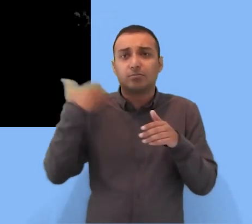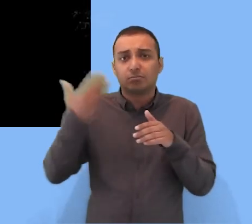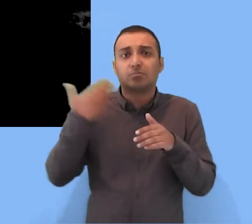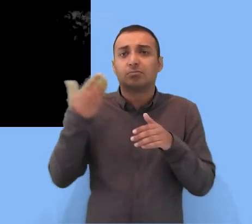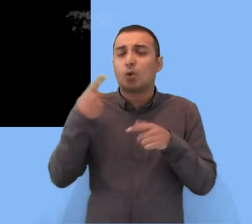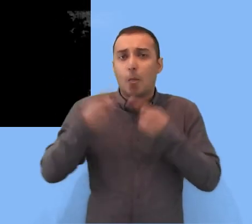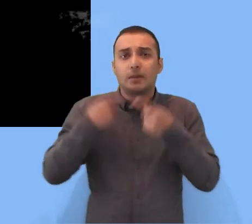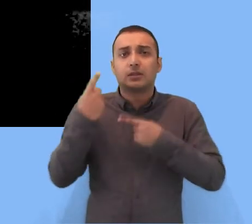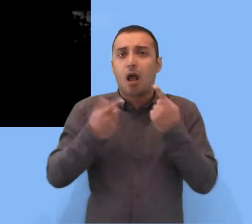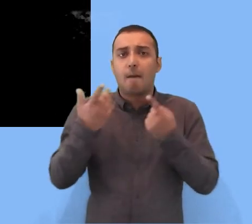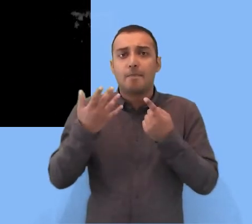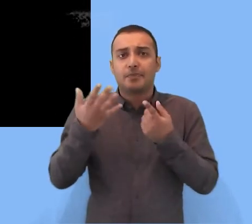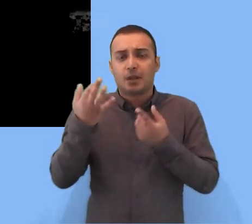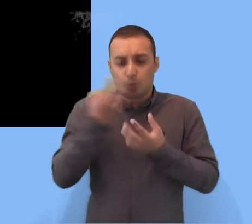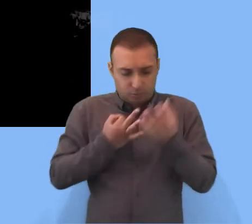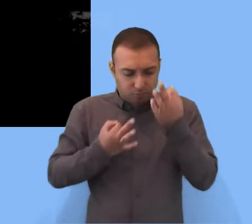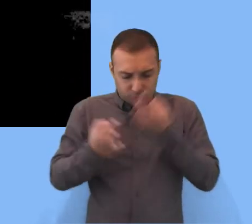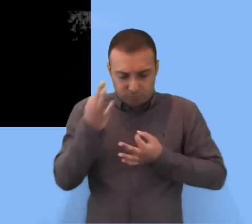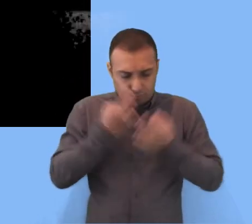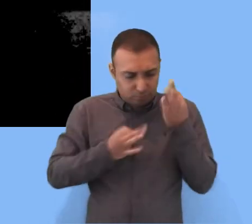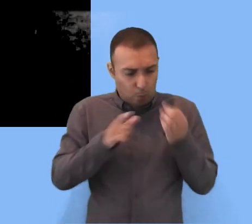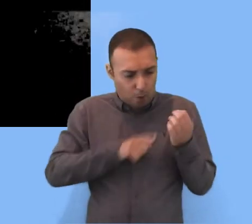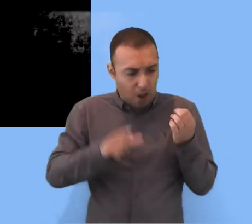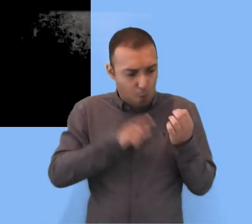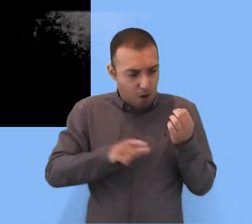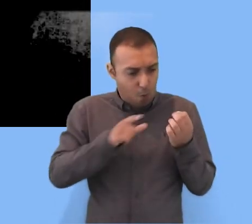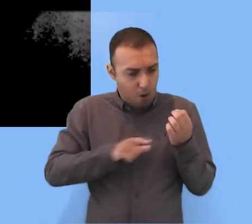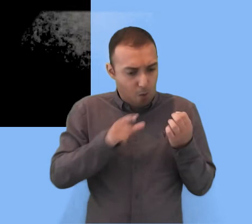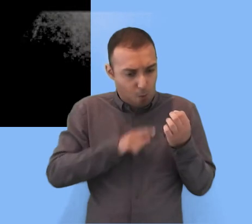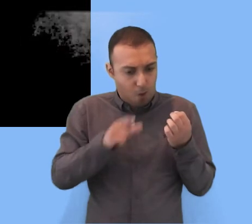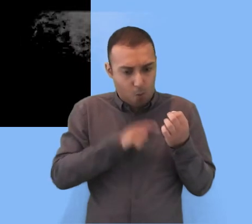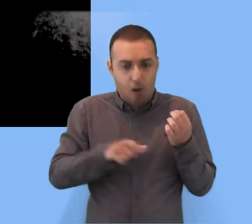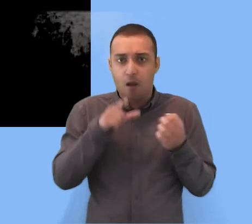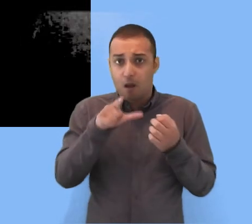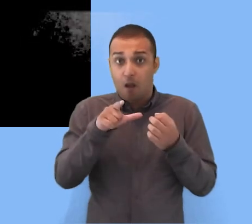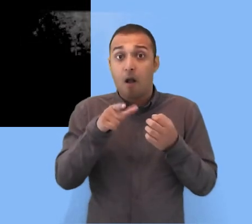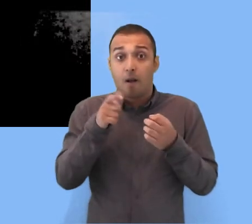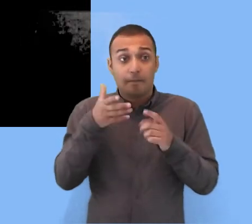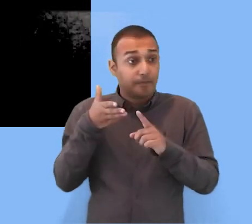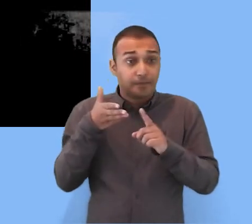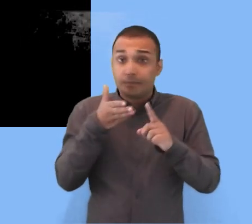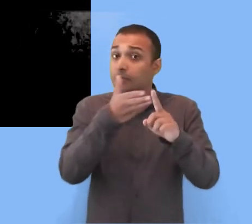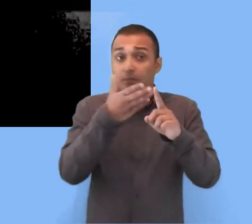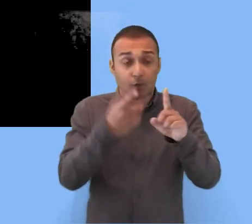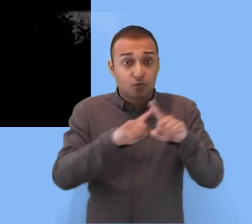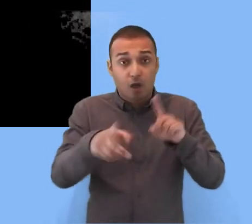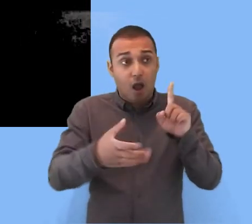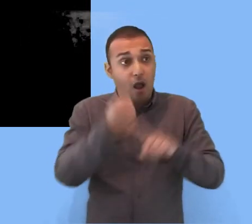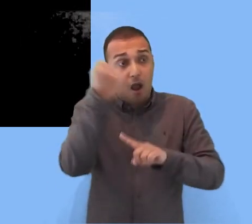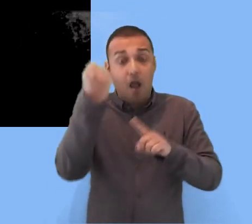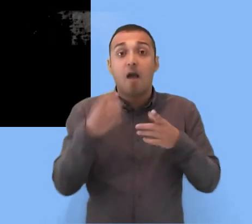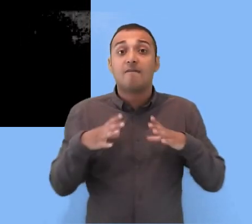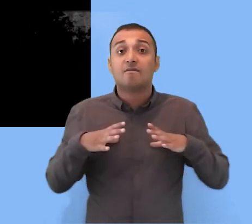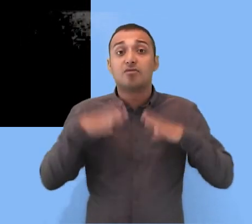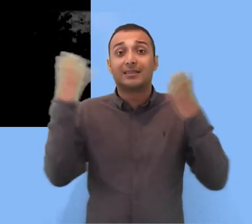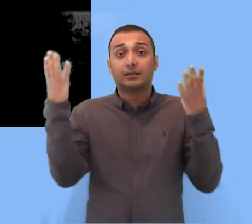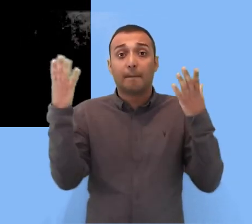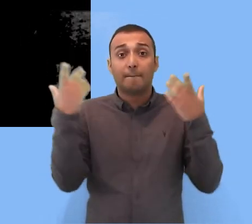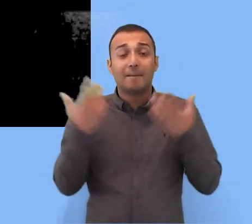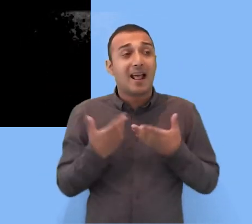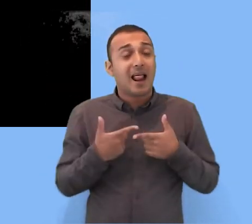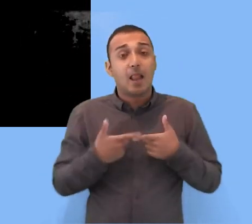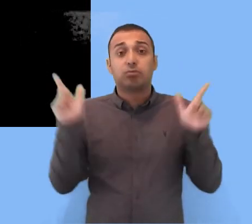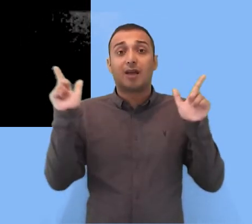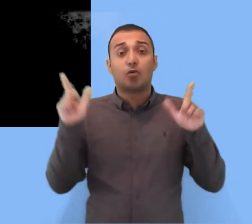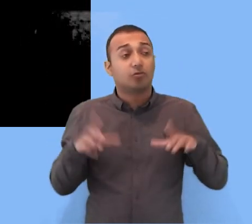What effect is this going to have? Is this leading toward liberation and freedom, or is this leading away